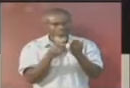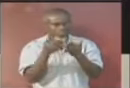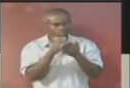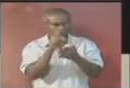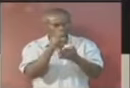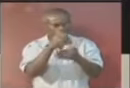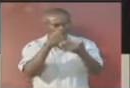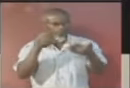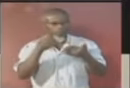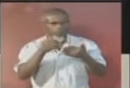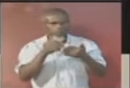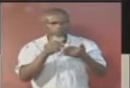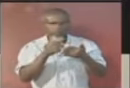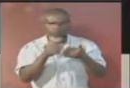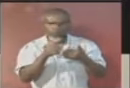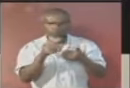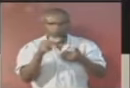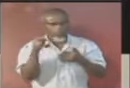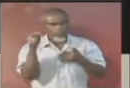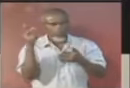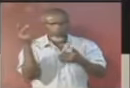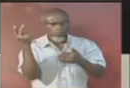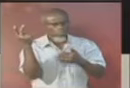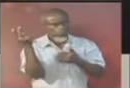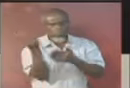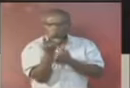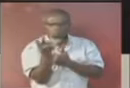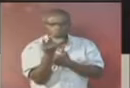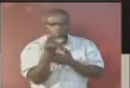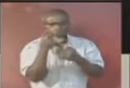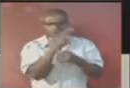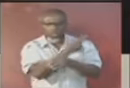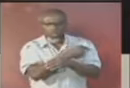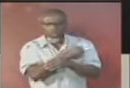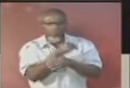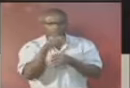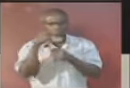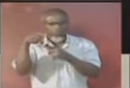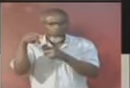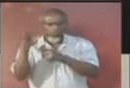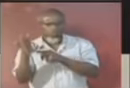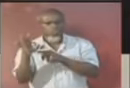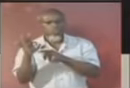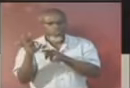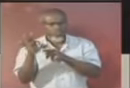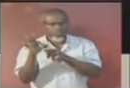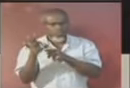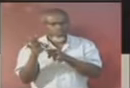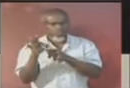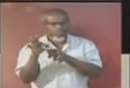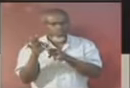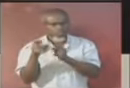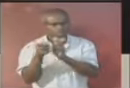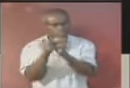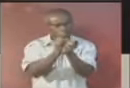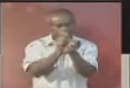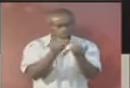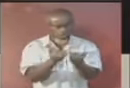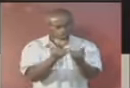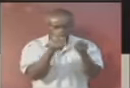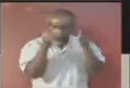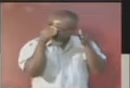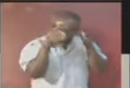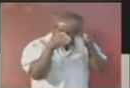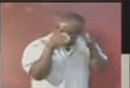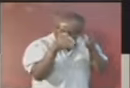In terms of both hospitals at Point Fortin being converted to COVID-19 facilities and not having a